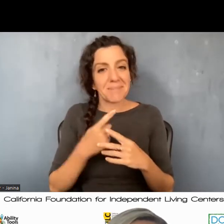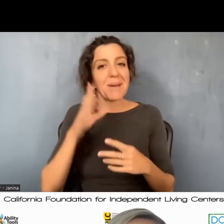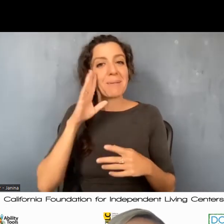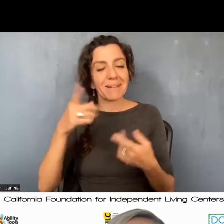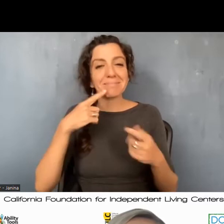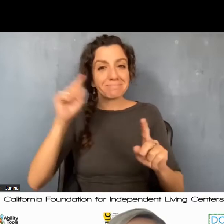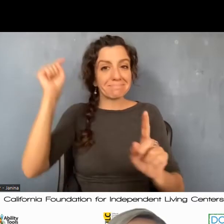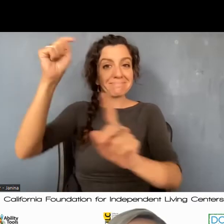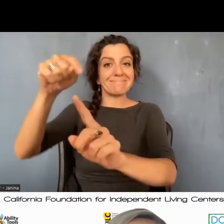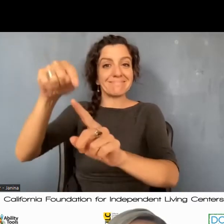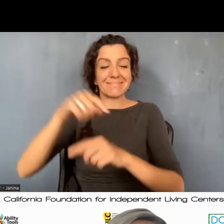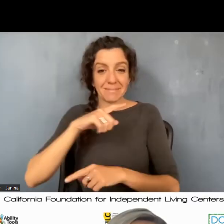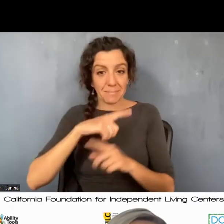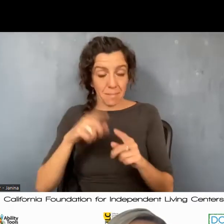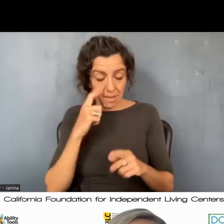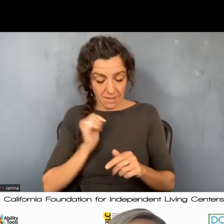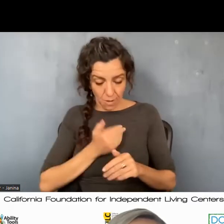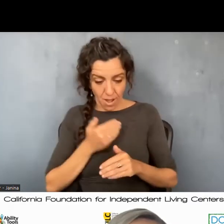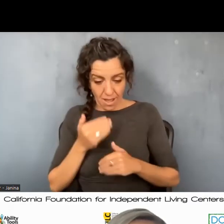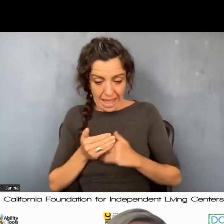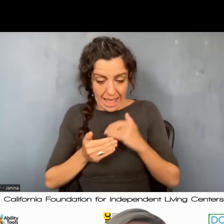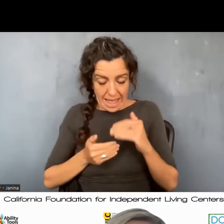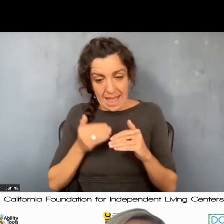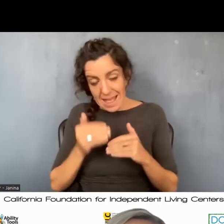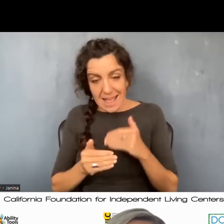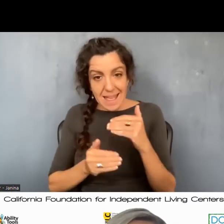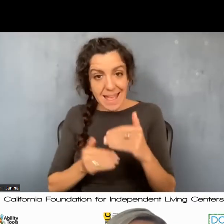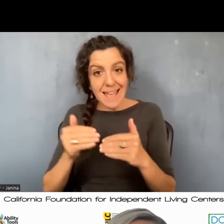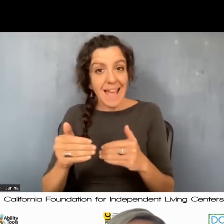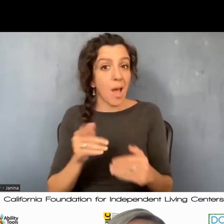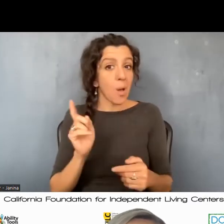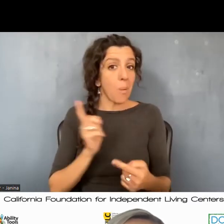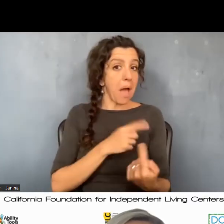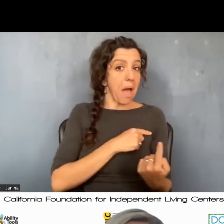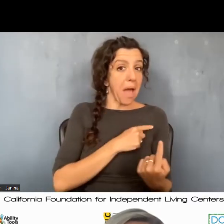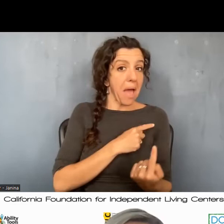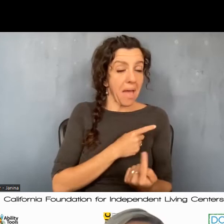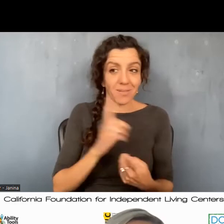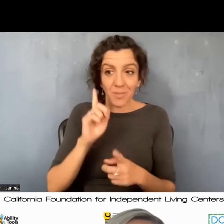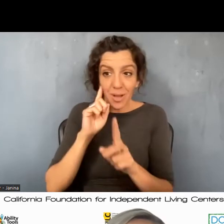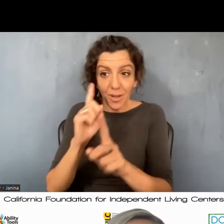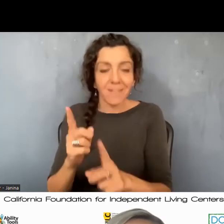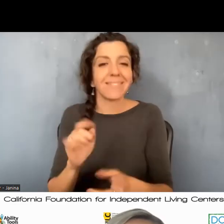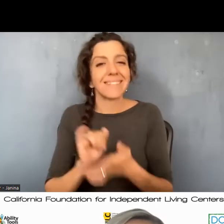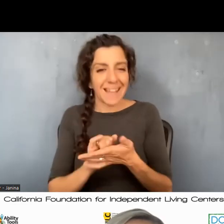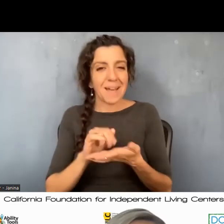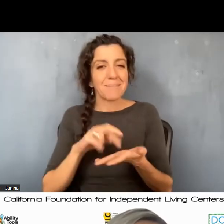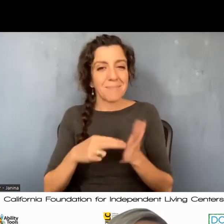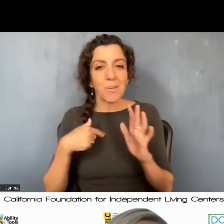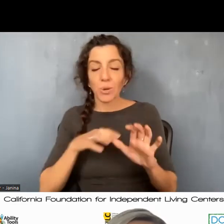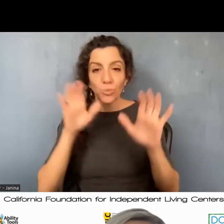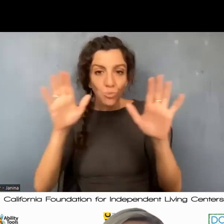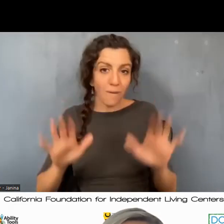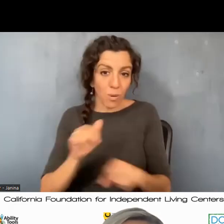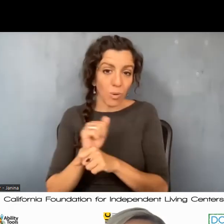is because of our stepping stones and where we've come and where we're going is why we continue to do great work together.